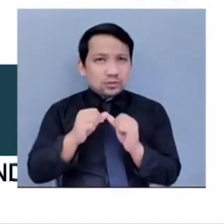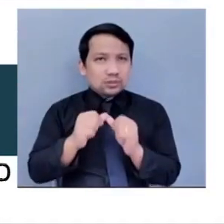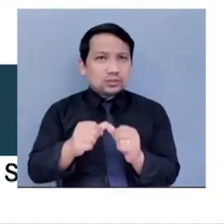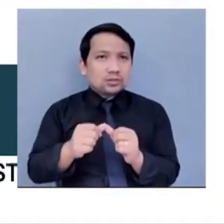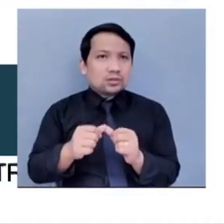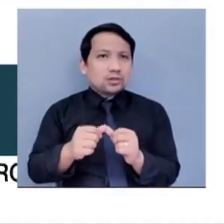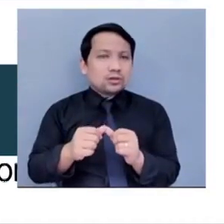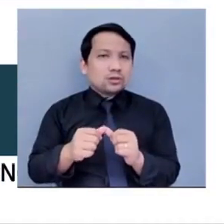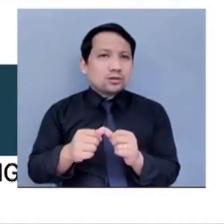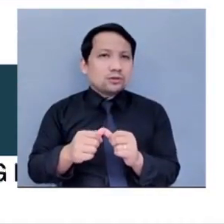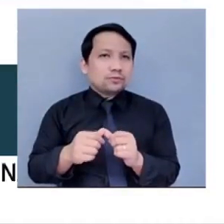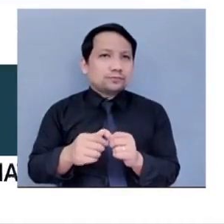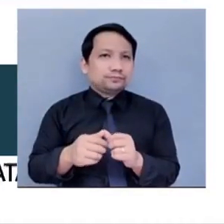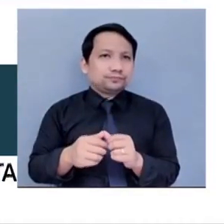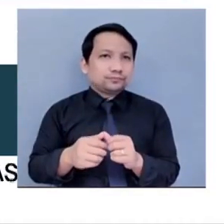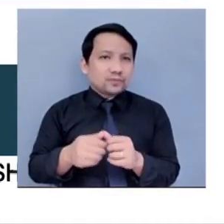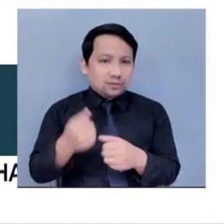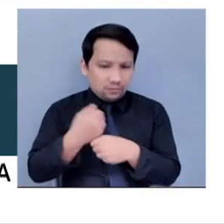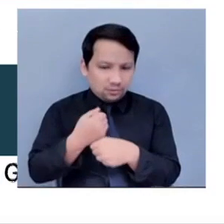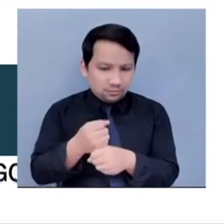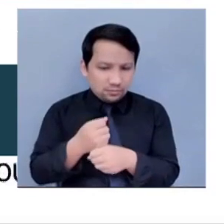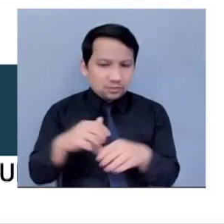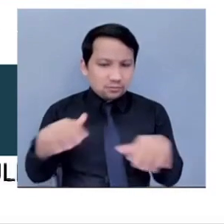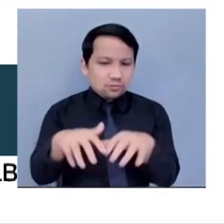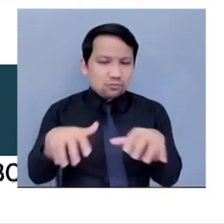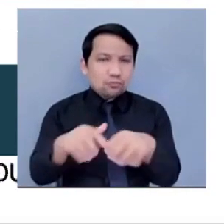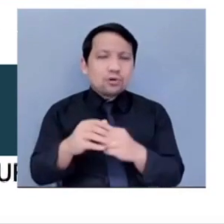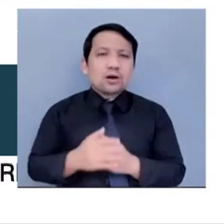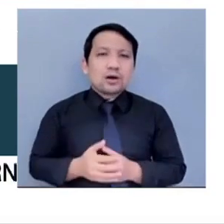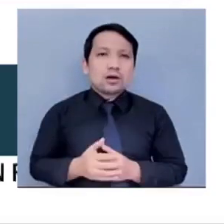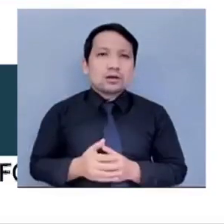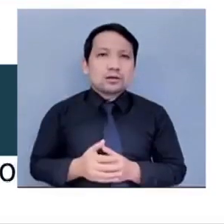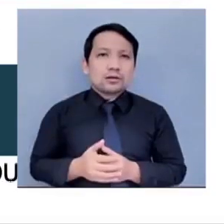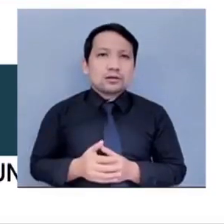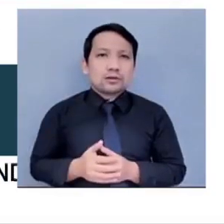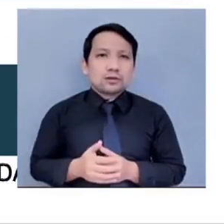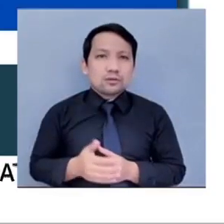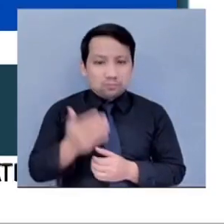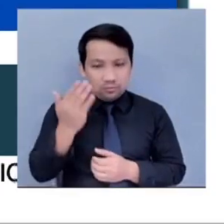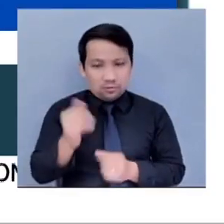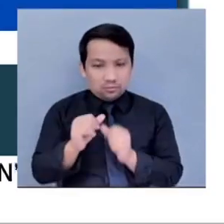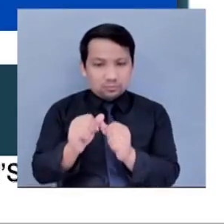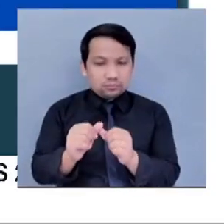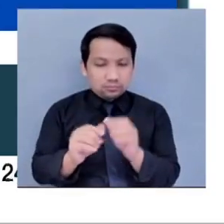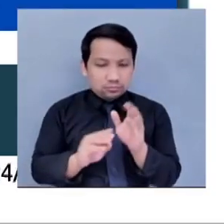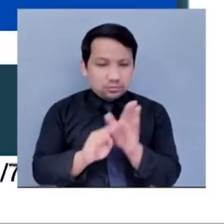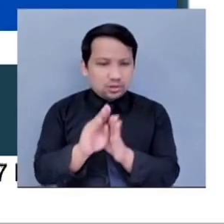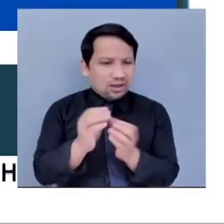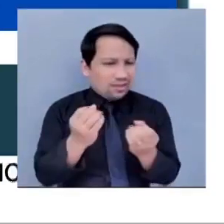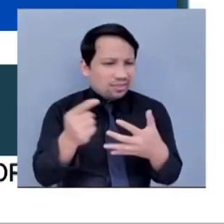of job generation, and of course, for them to recover further from, because they're among that